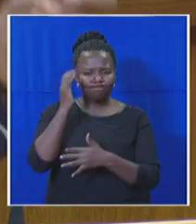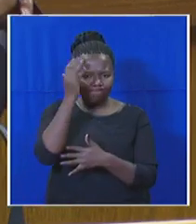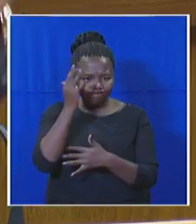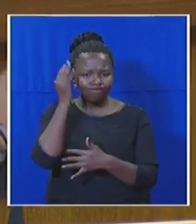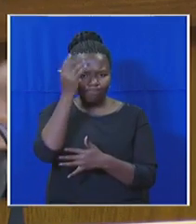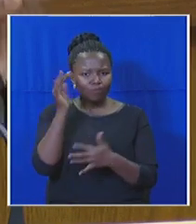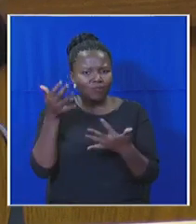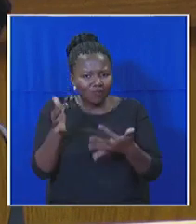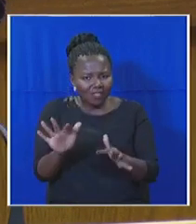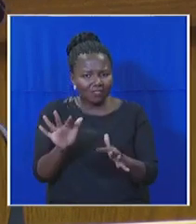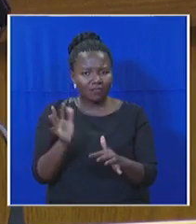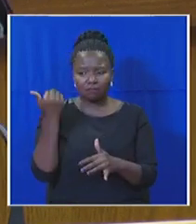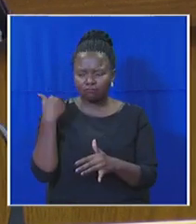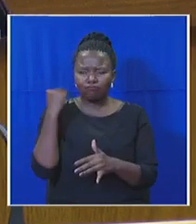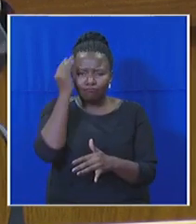actually put up